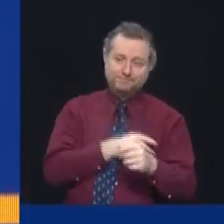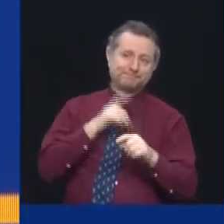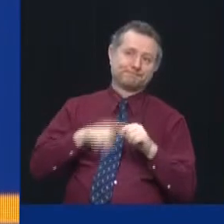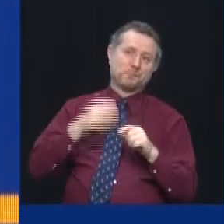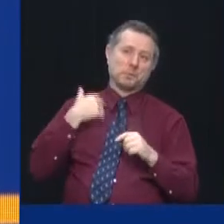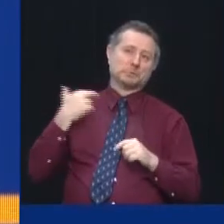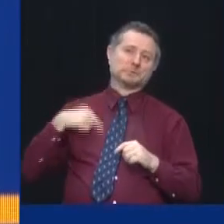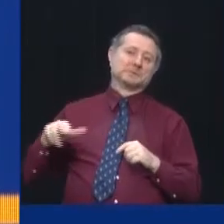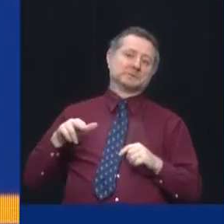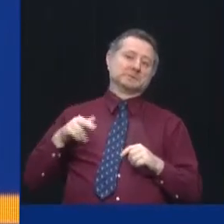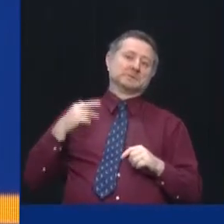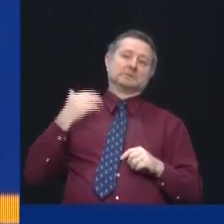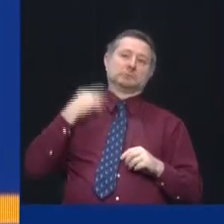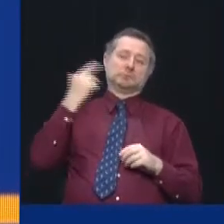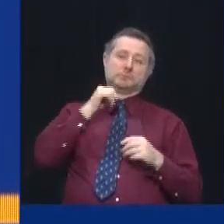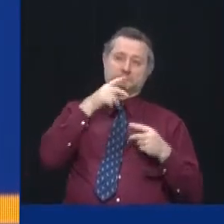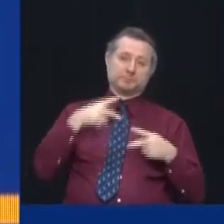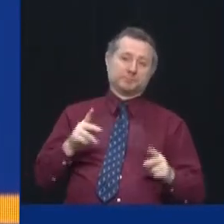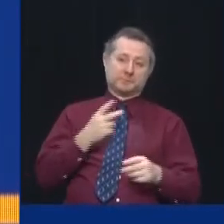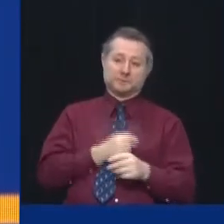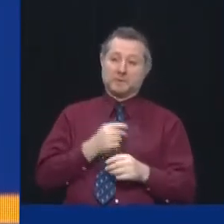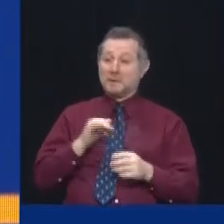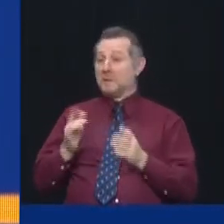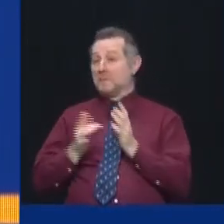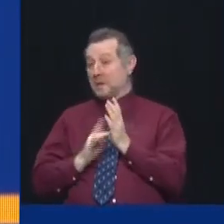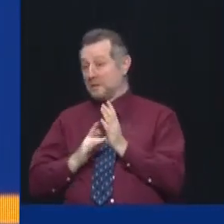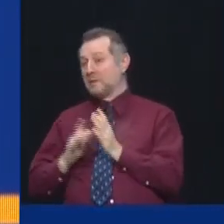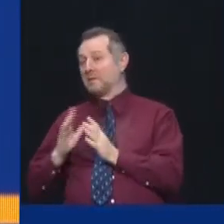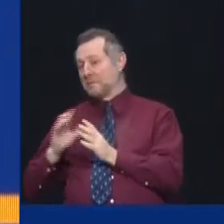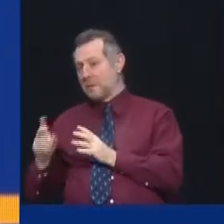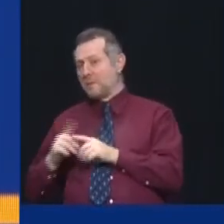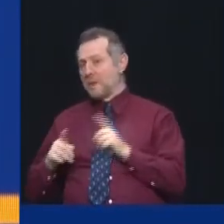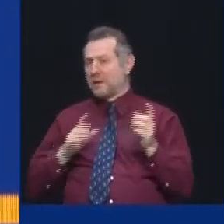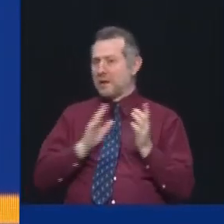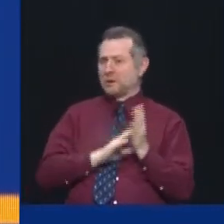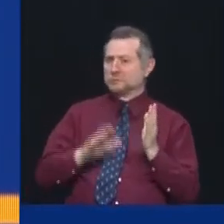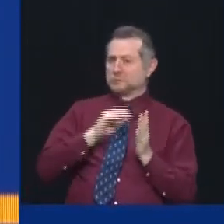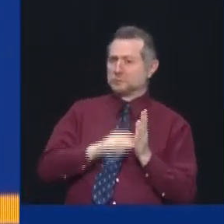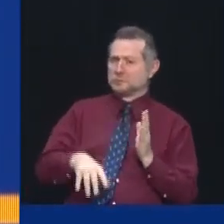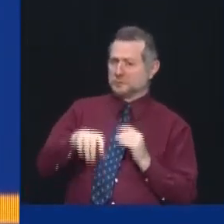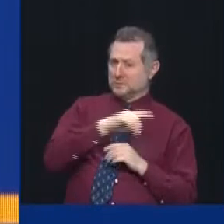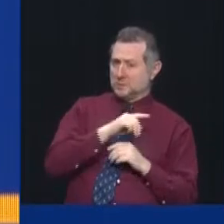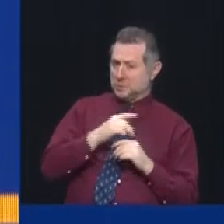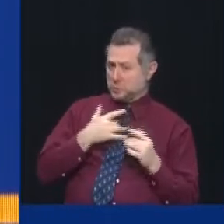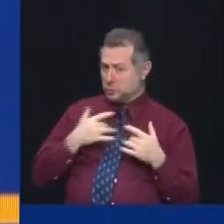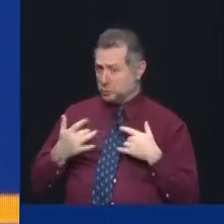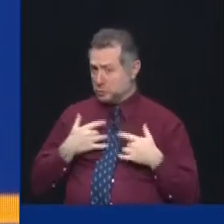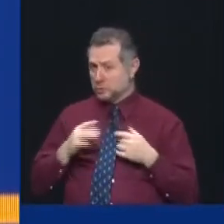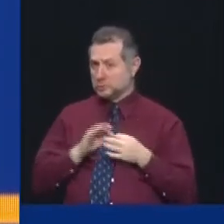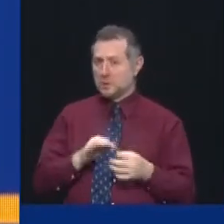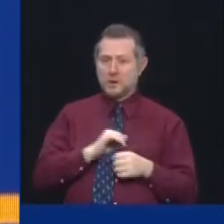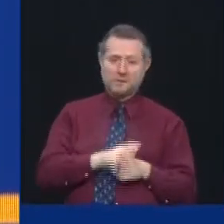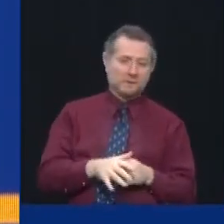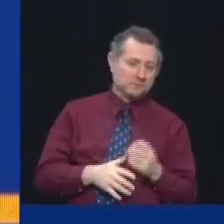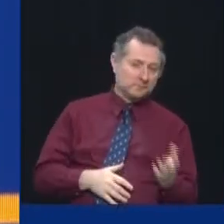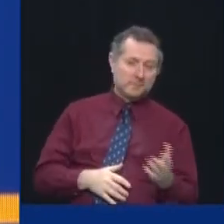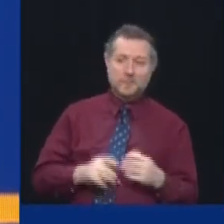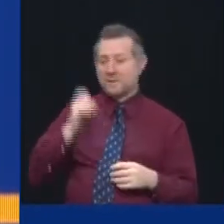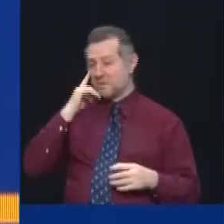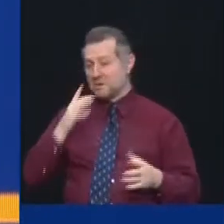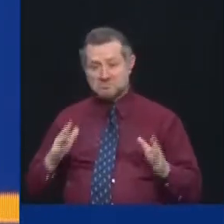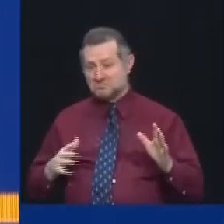we need to do on the state level, as you've seen. But we need that same kind of energy and